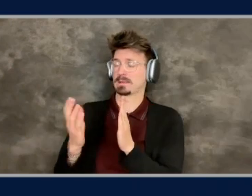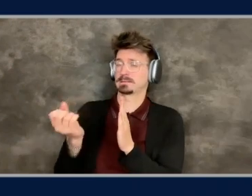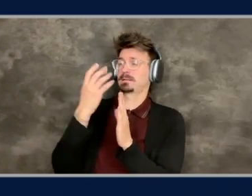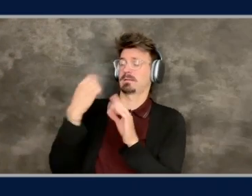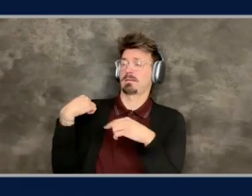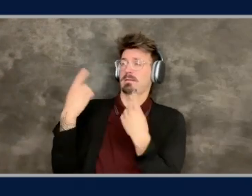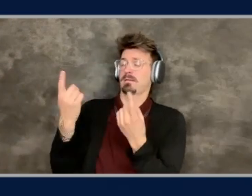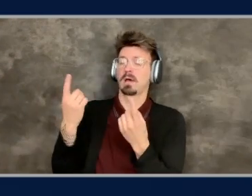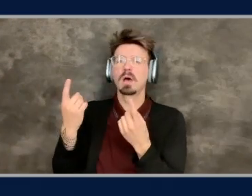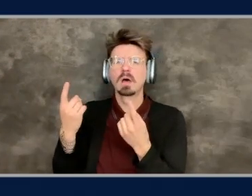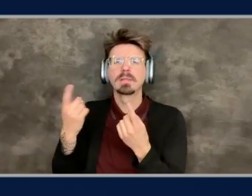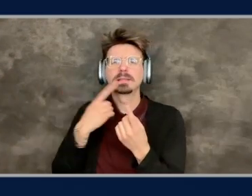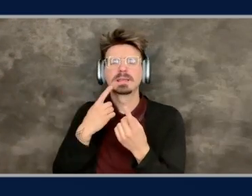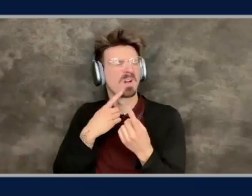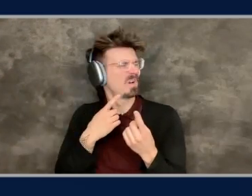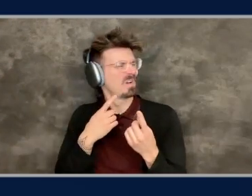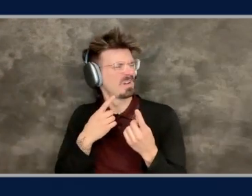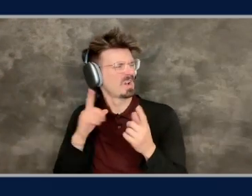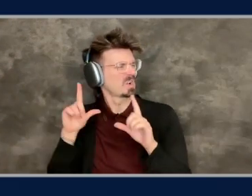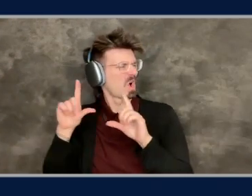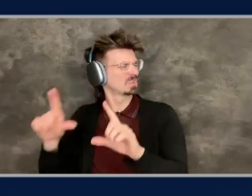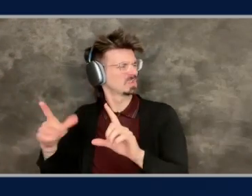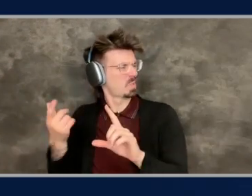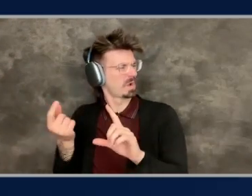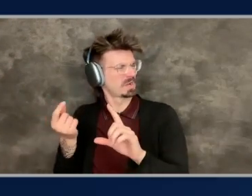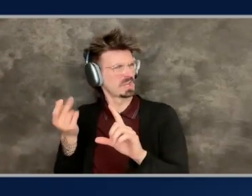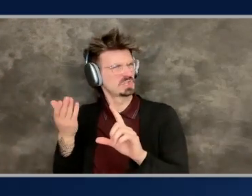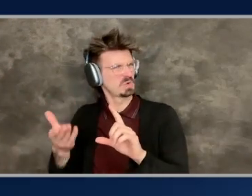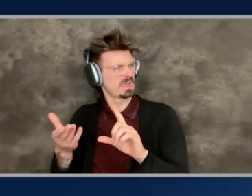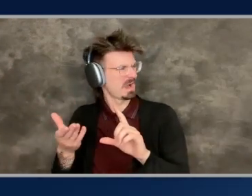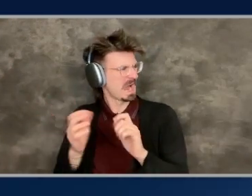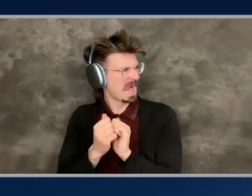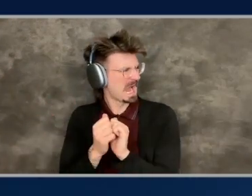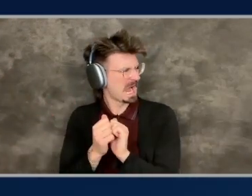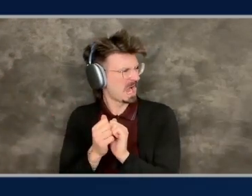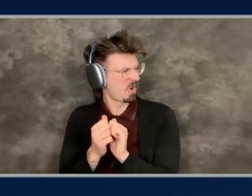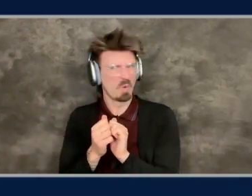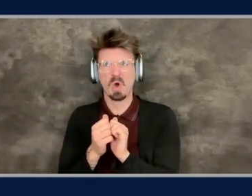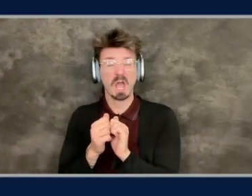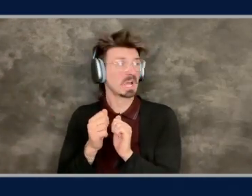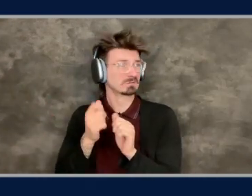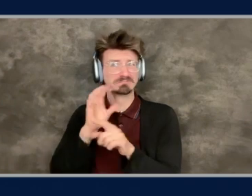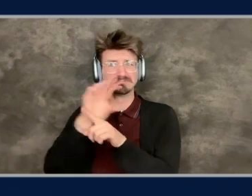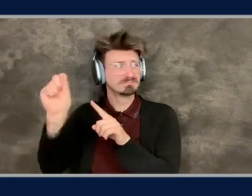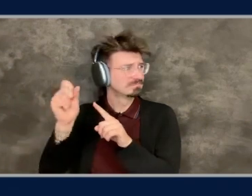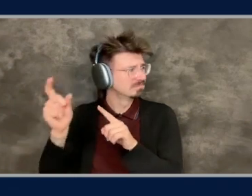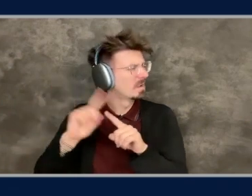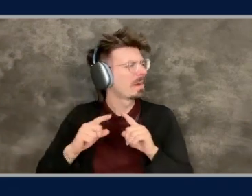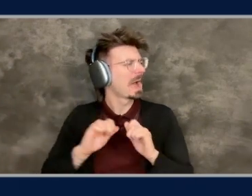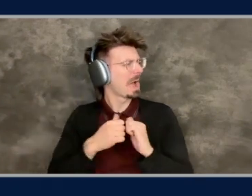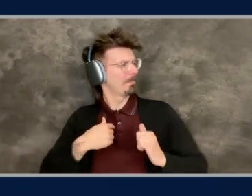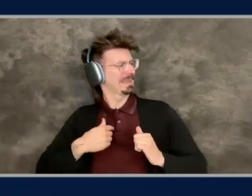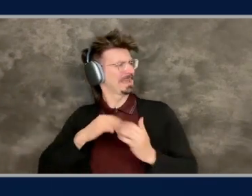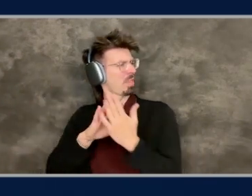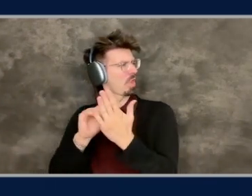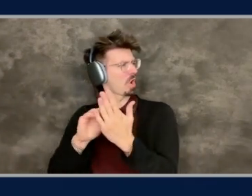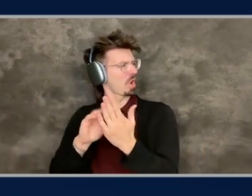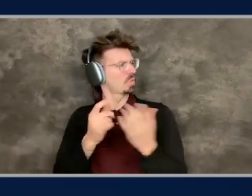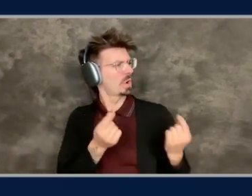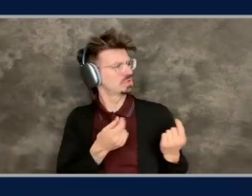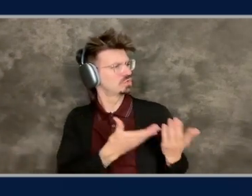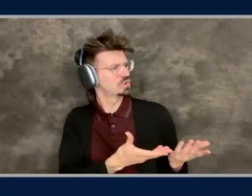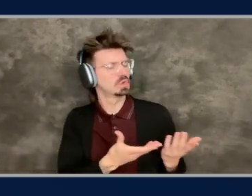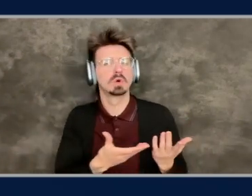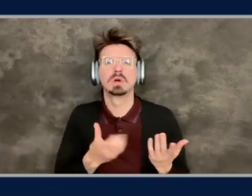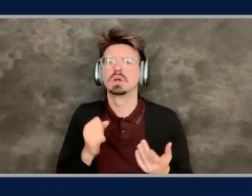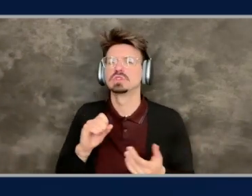do to generate that instance? Or you just did this awesome thing. How can I learn how to do that? What did you actually do to do that? So console